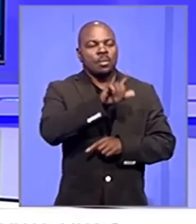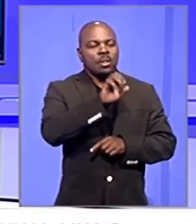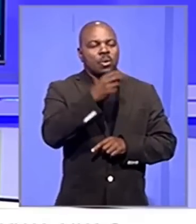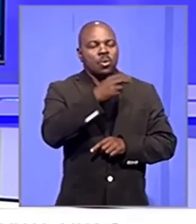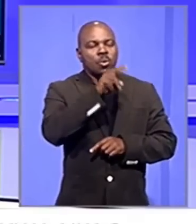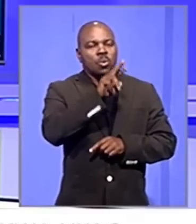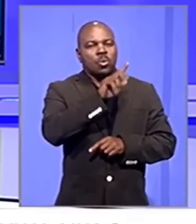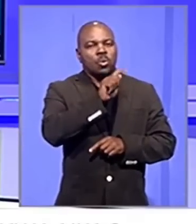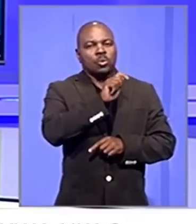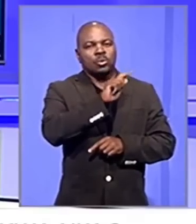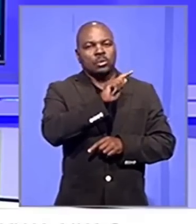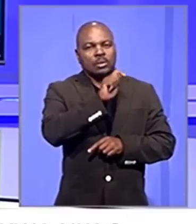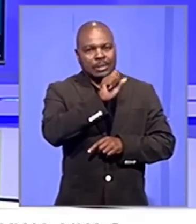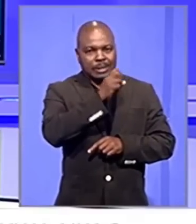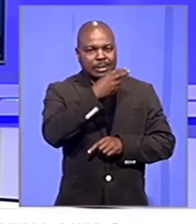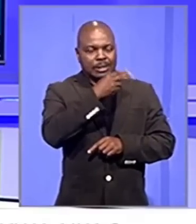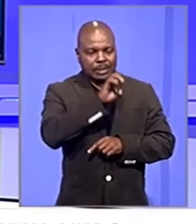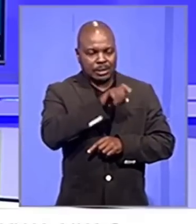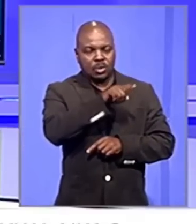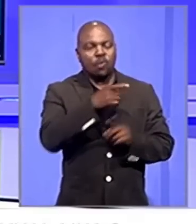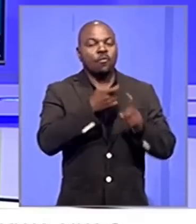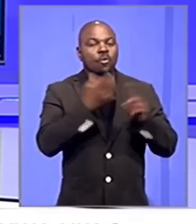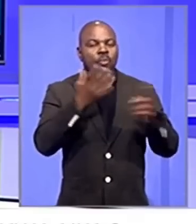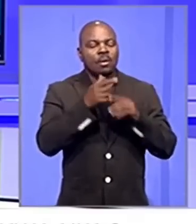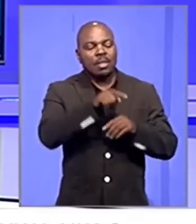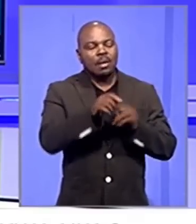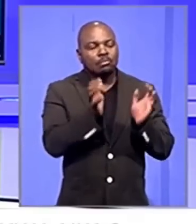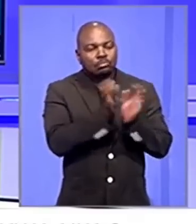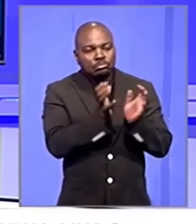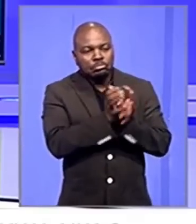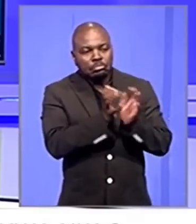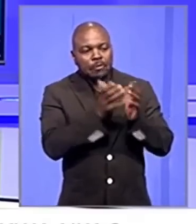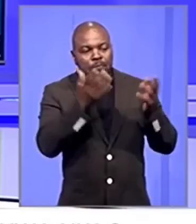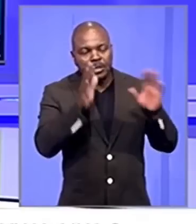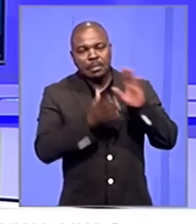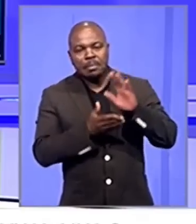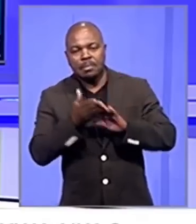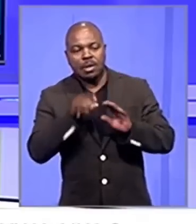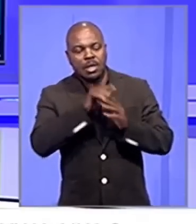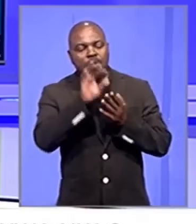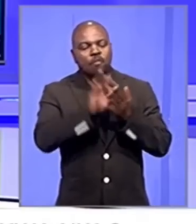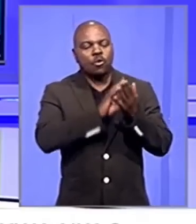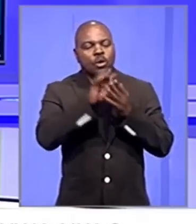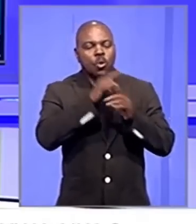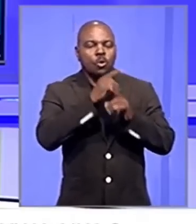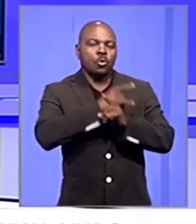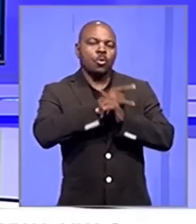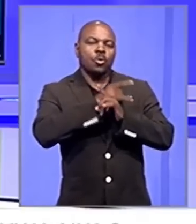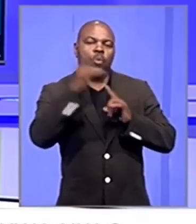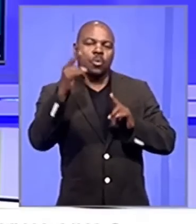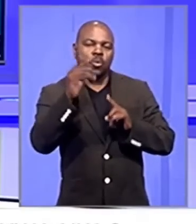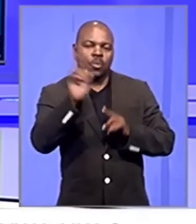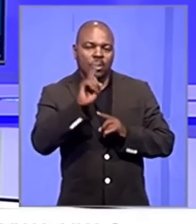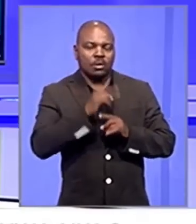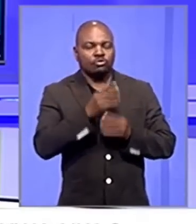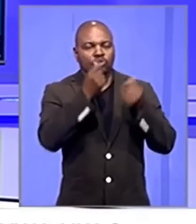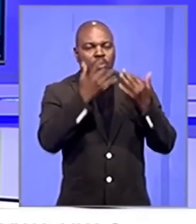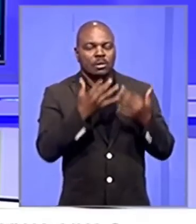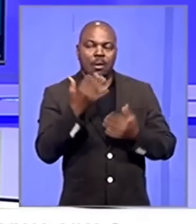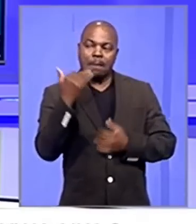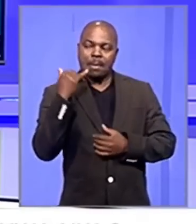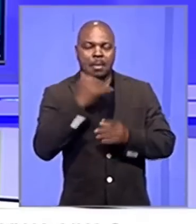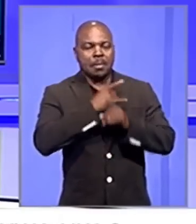kwa ntle ga Zeerust morago ga go tsena kgotla kakaretso ya sedika ya liki e mo tlhophileng go nna motshola matlotlo maabane.